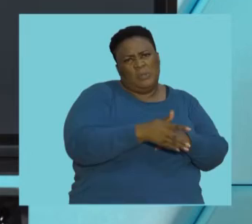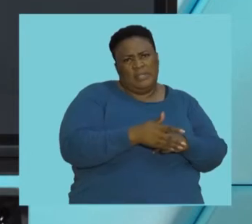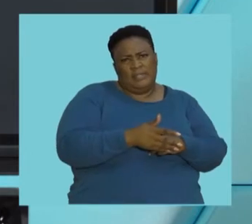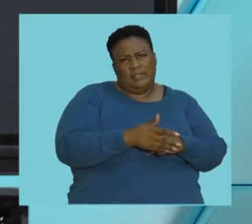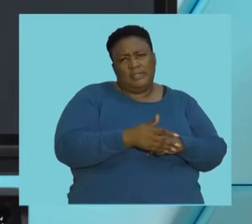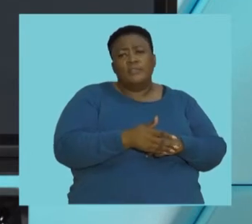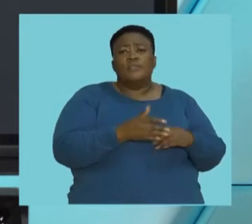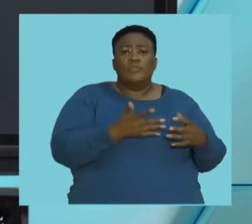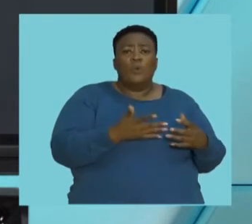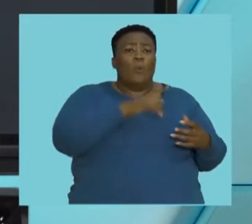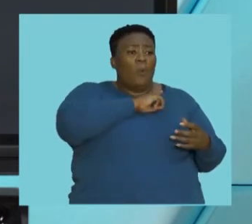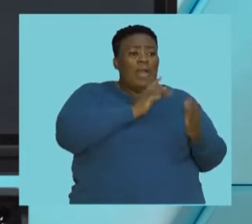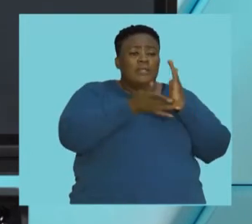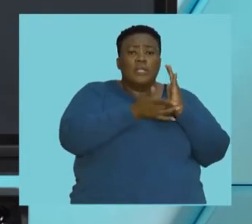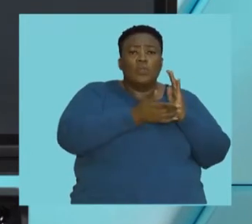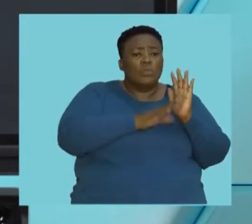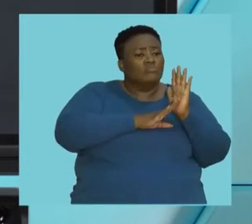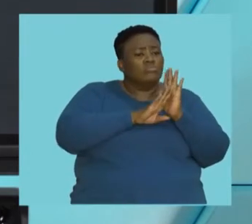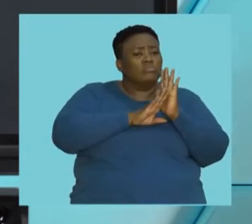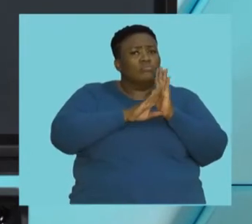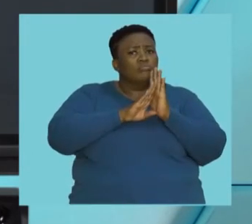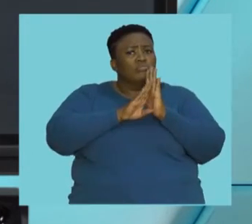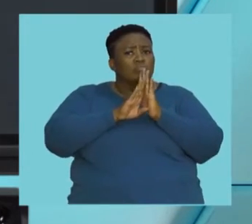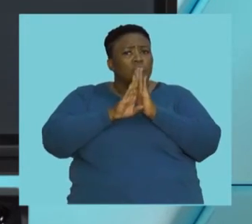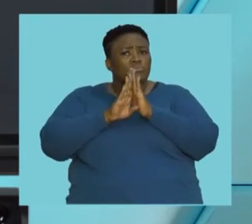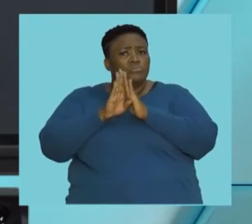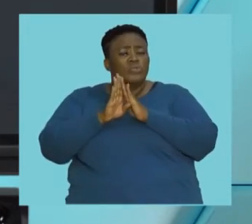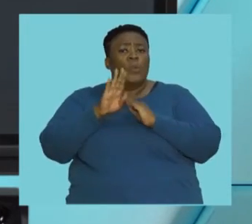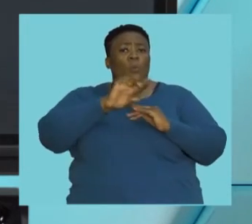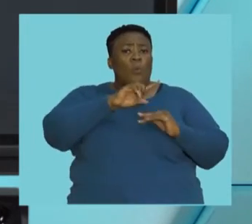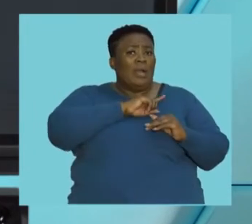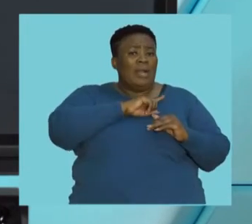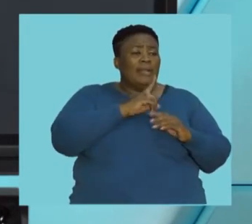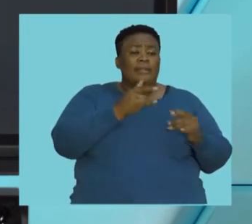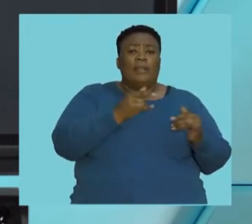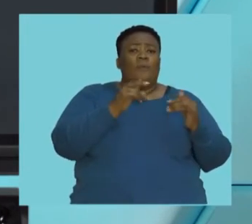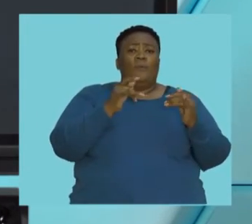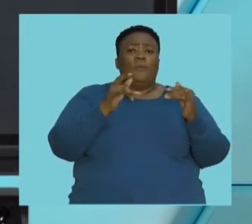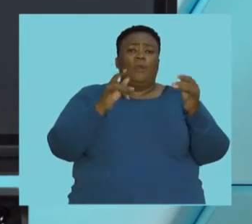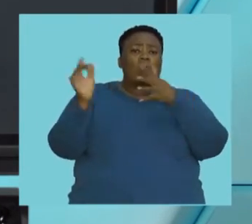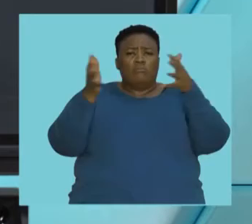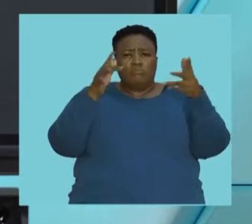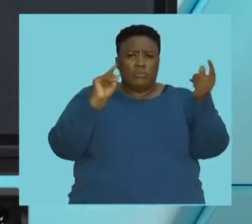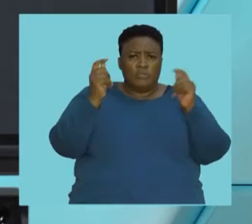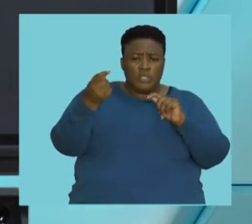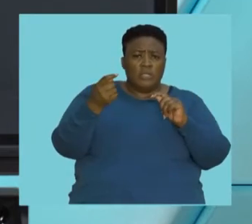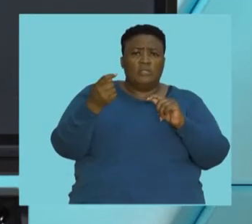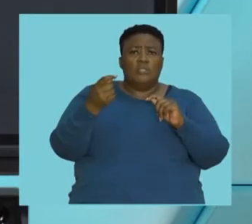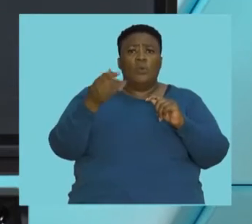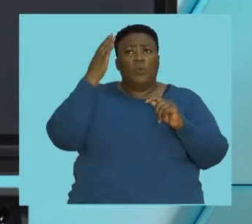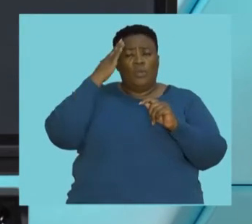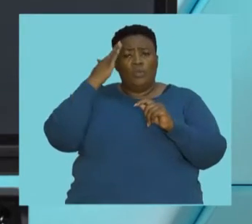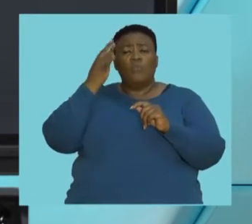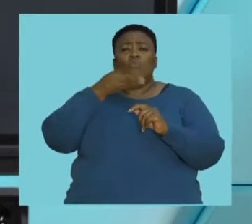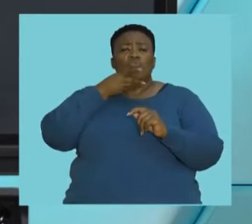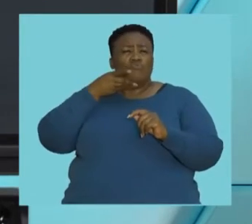compromised. So as we've got factors such as global climate change, droughts and floods that are affecting commercial farmers, we know